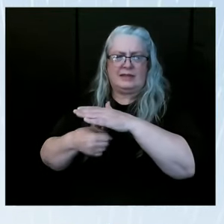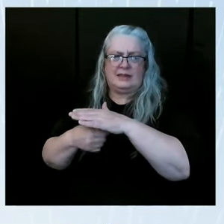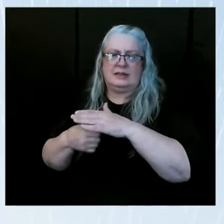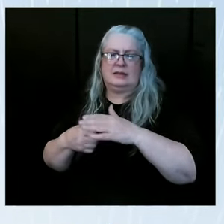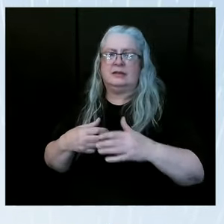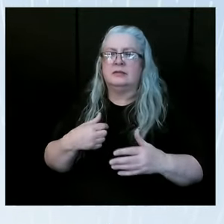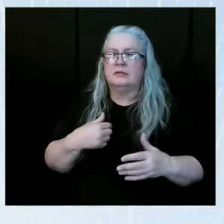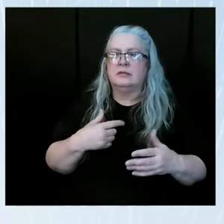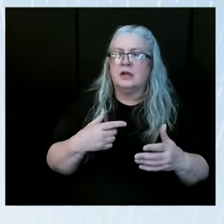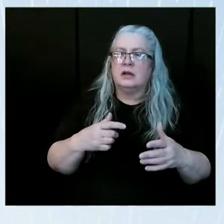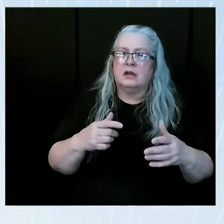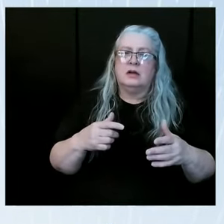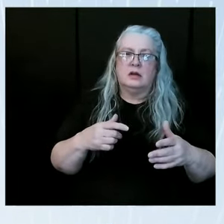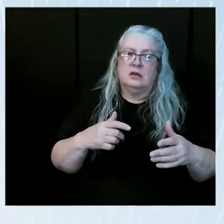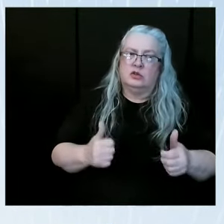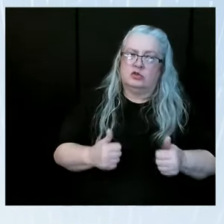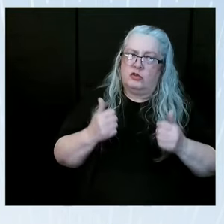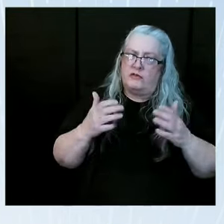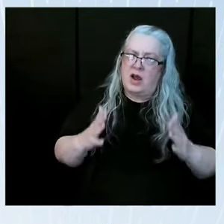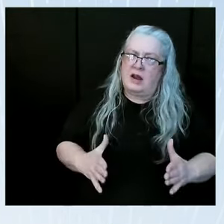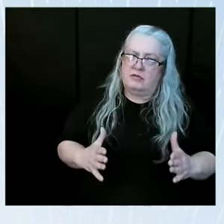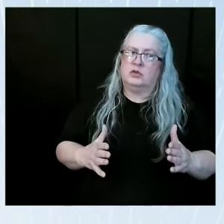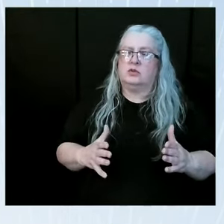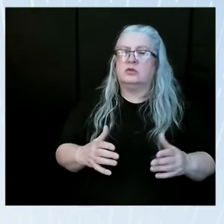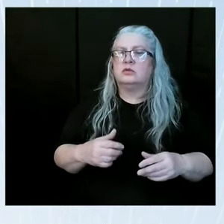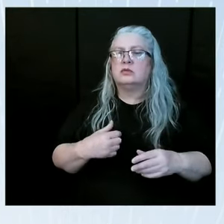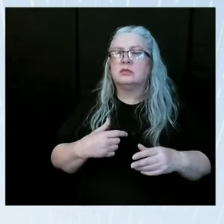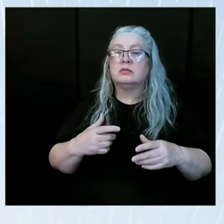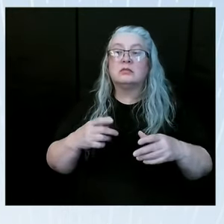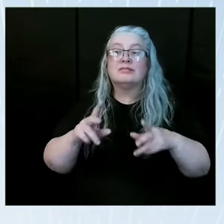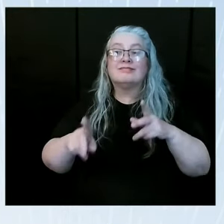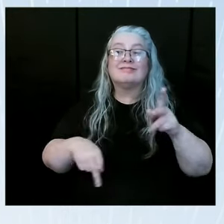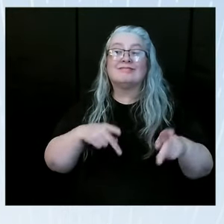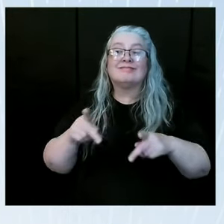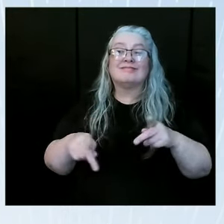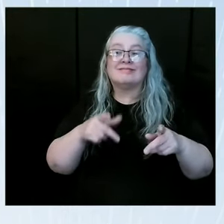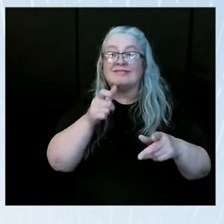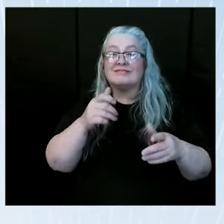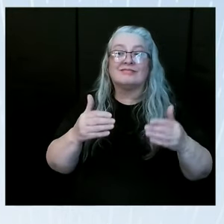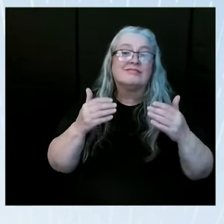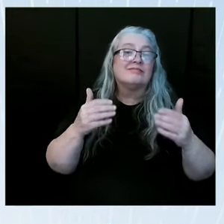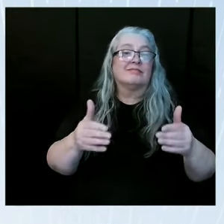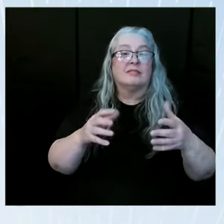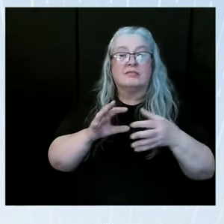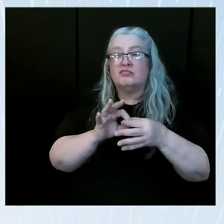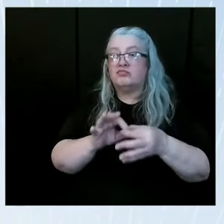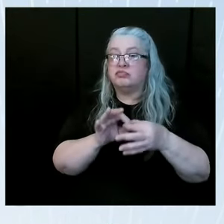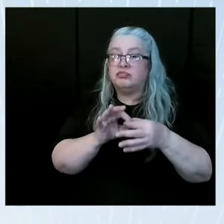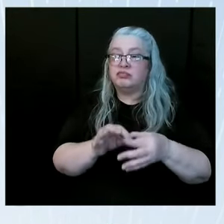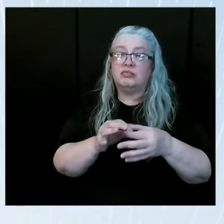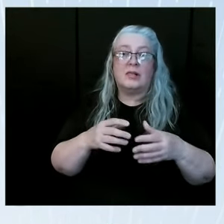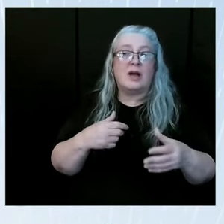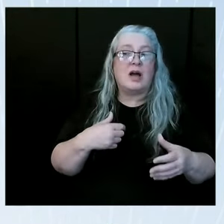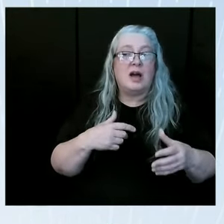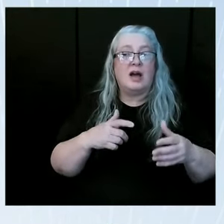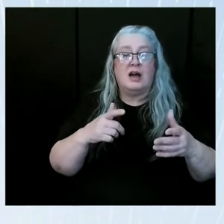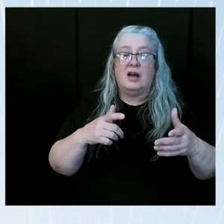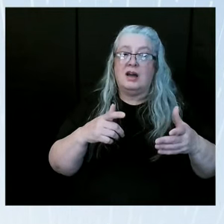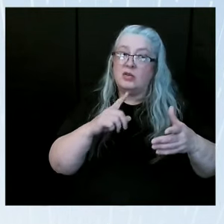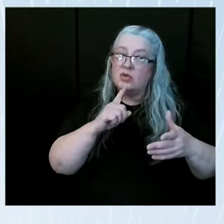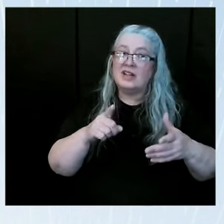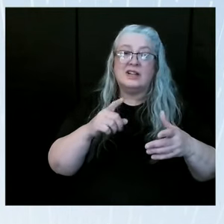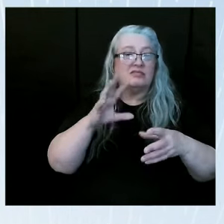trafficking crimes across all 94 of our U.S. Attorney's offices. Prosecutors in our Civil Rights Division's Human